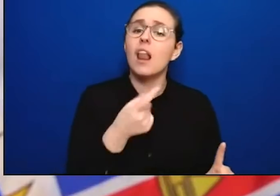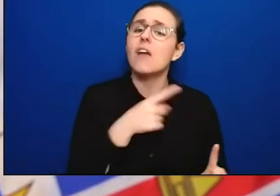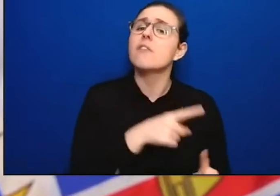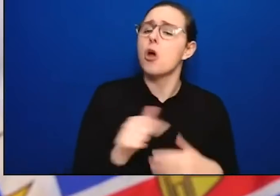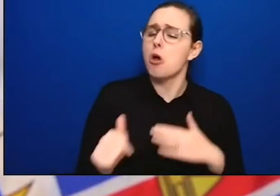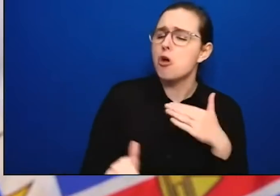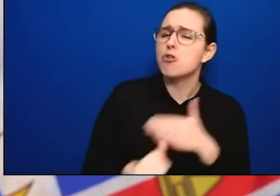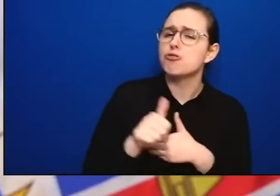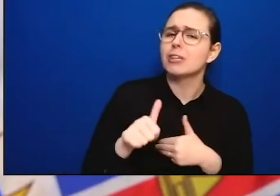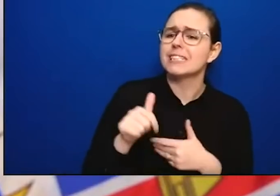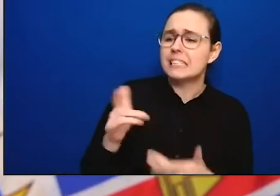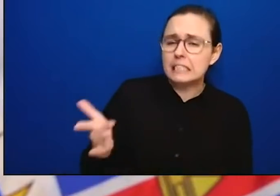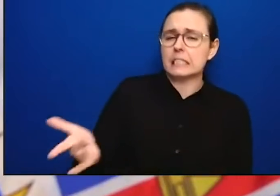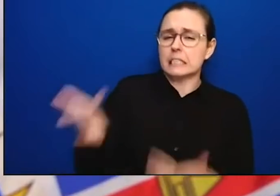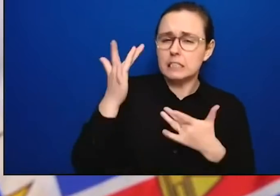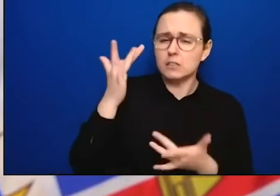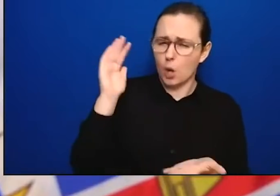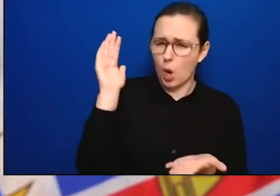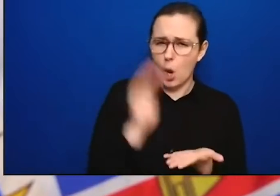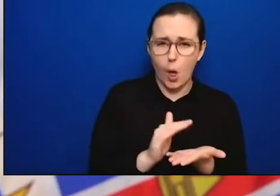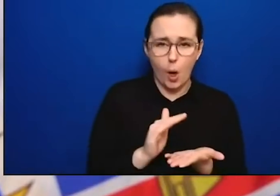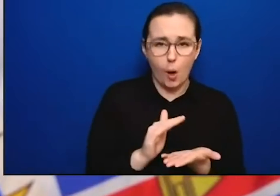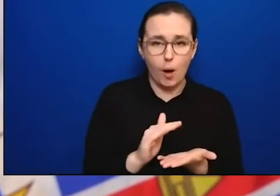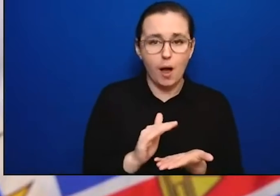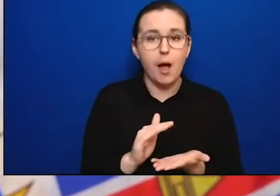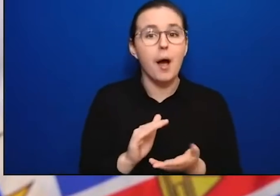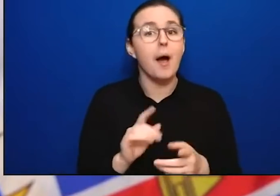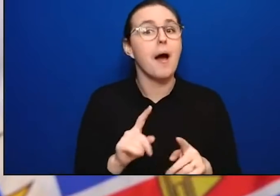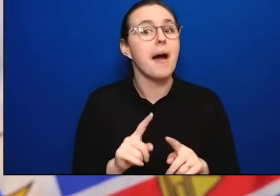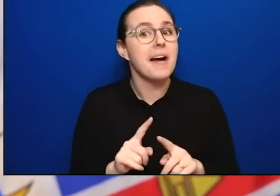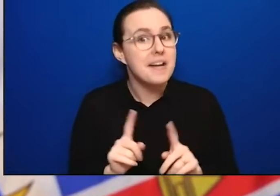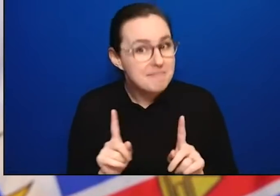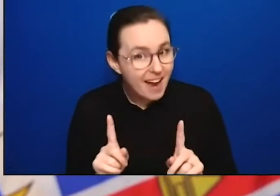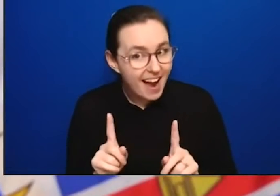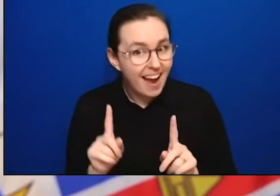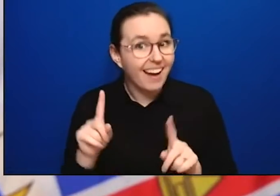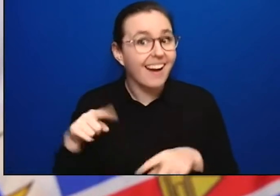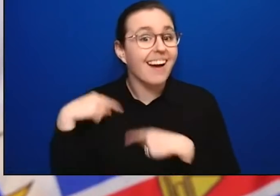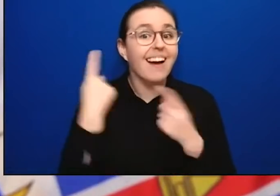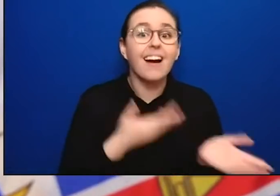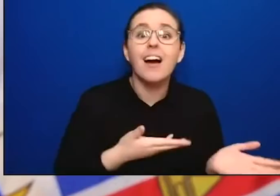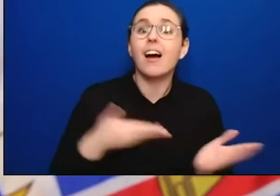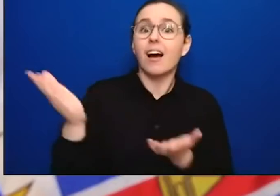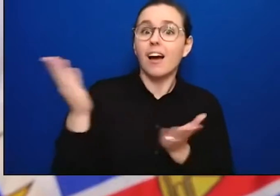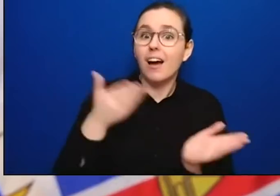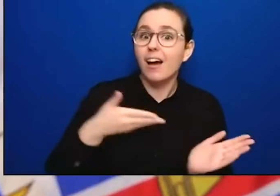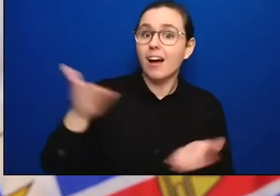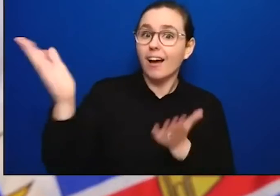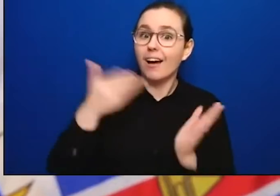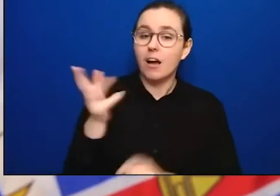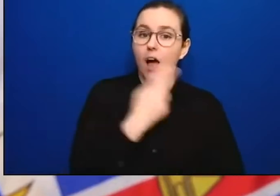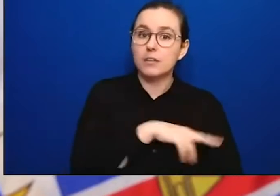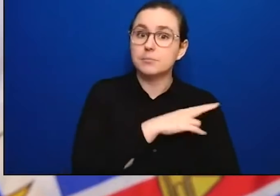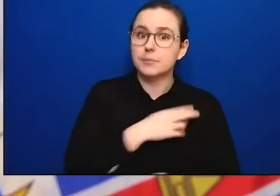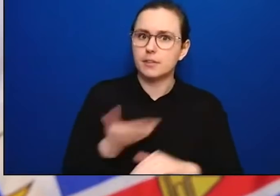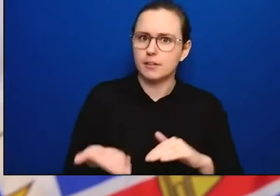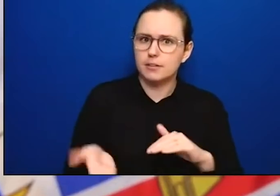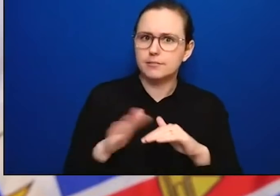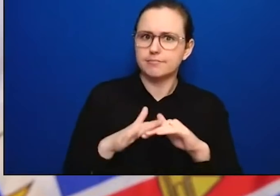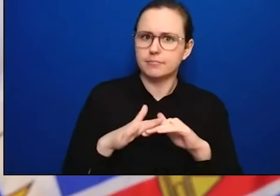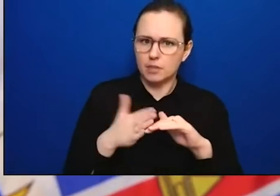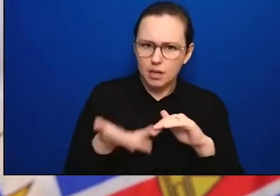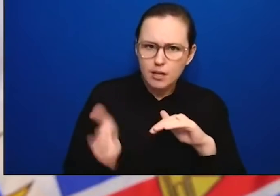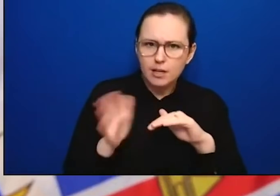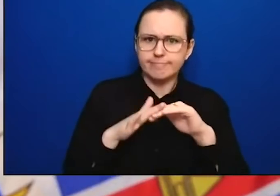to 11-year-olds, thankfully, remain at low risk of severe disease, but the number of children being hospitalized because